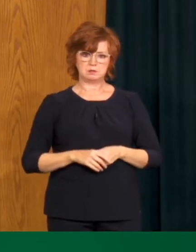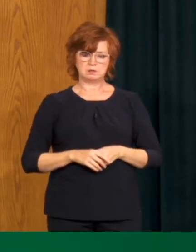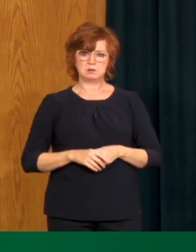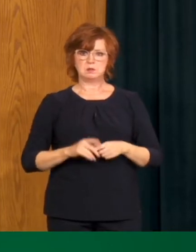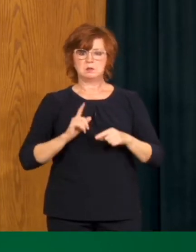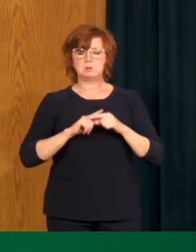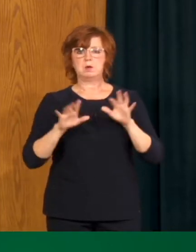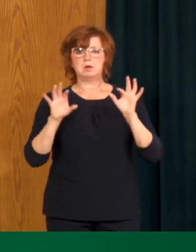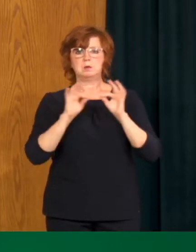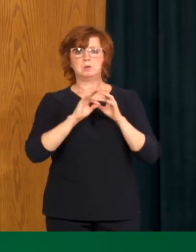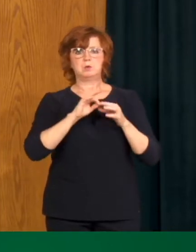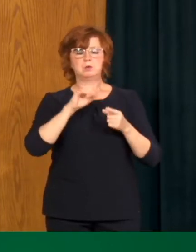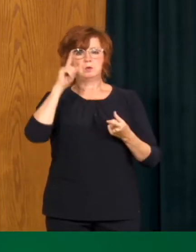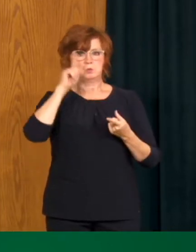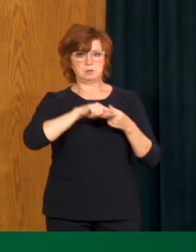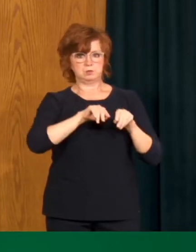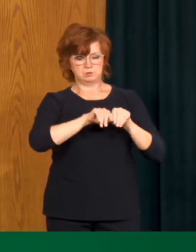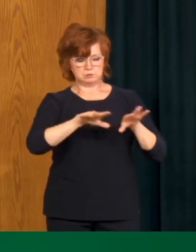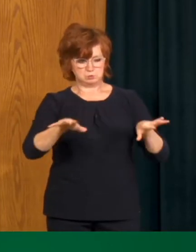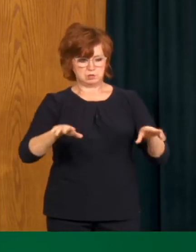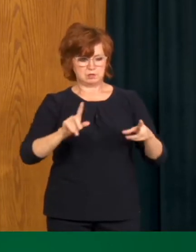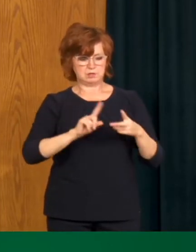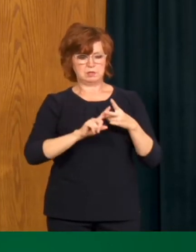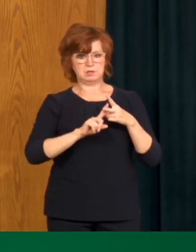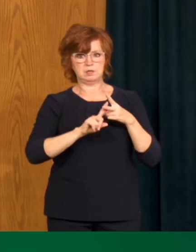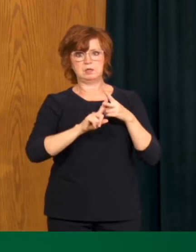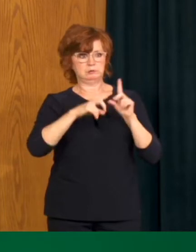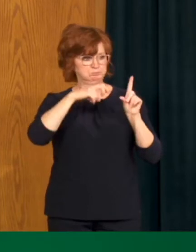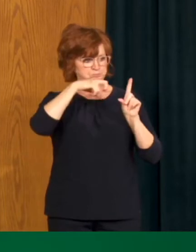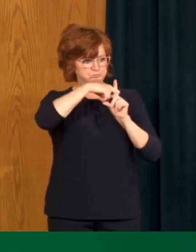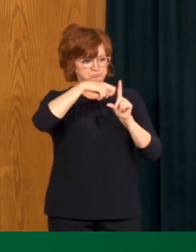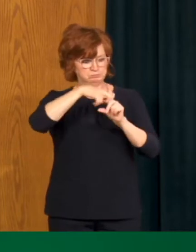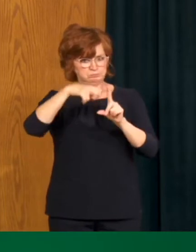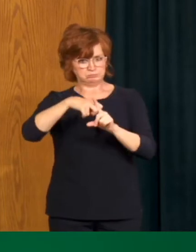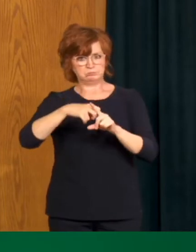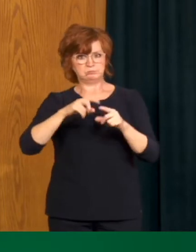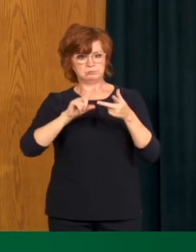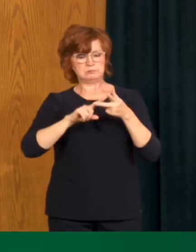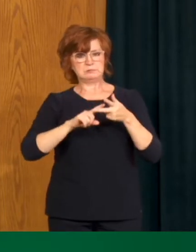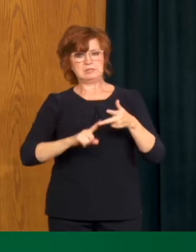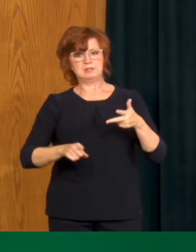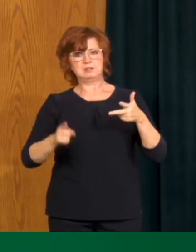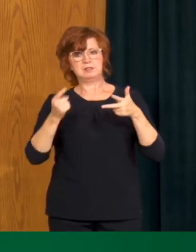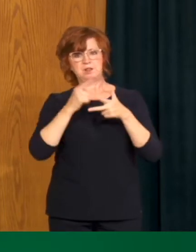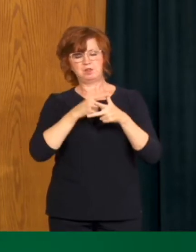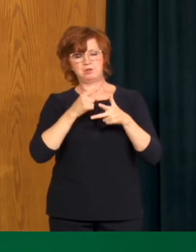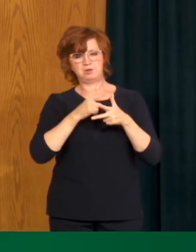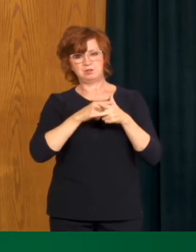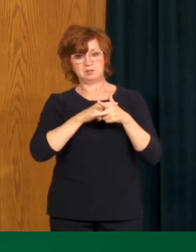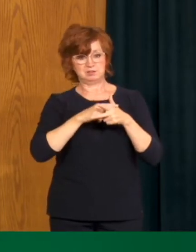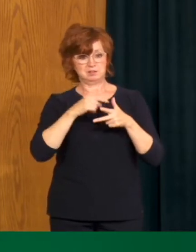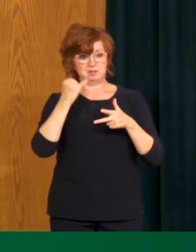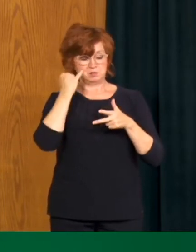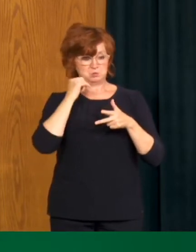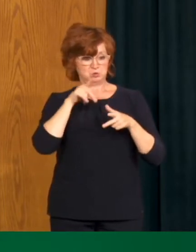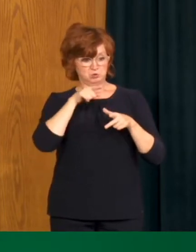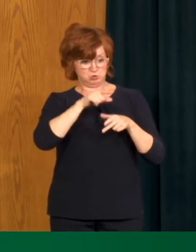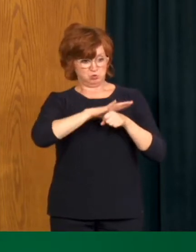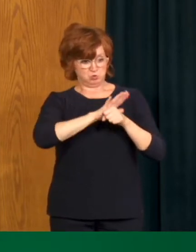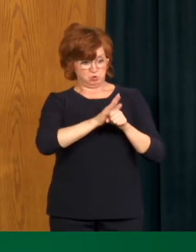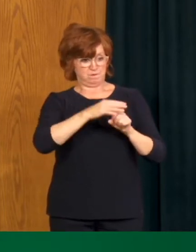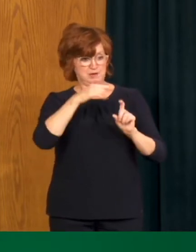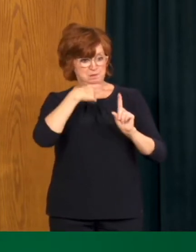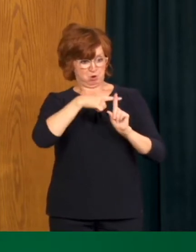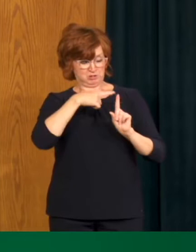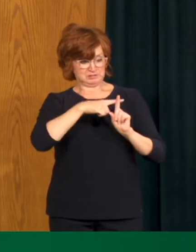more importantly, how people abide by our public health orders is going to be the biggest determinant of where the disease spreads. The disease